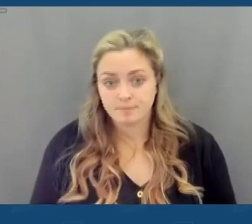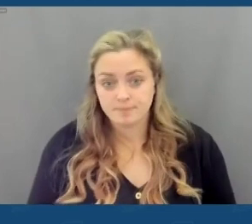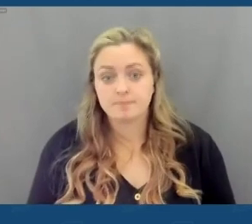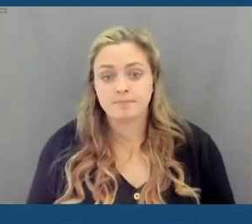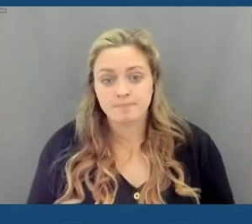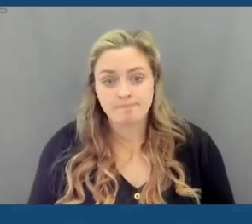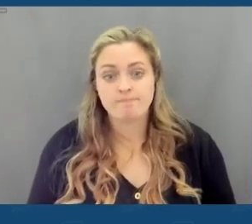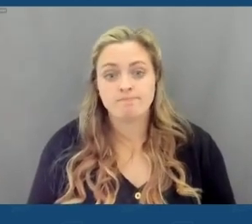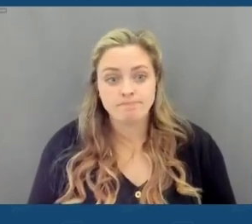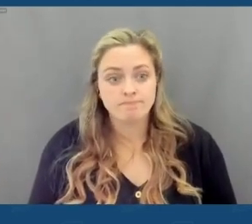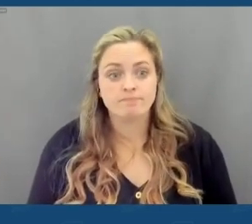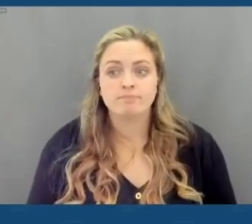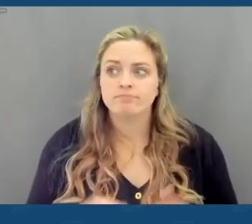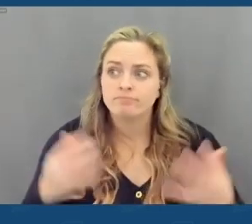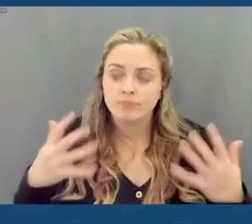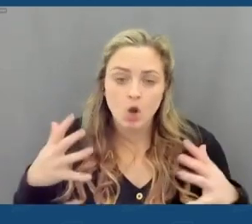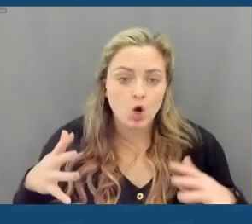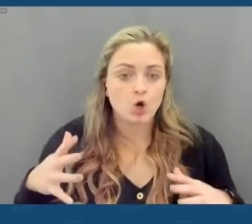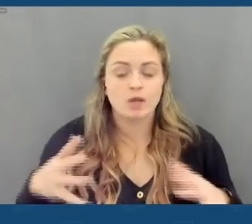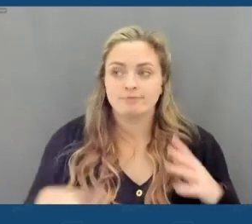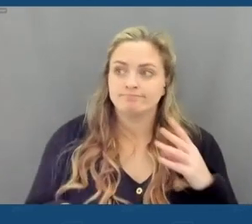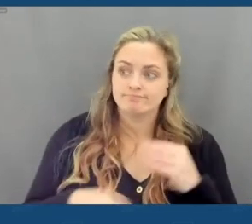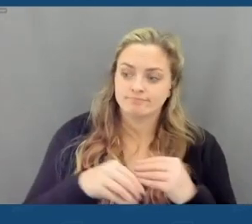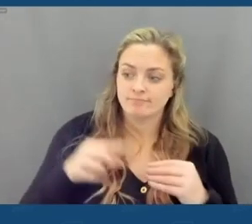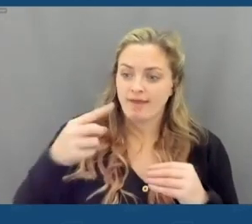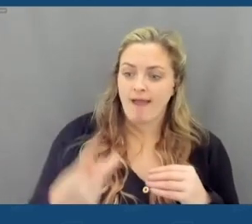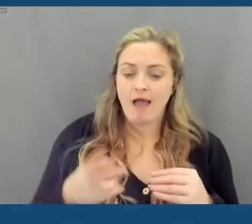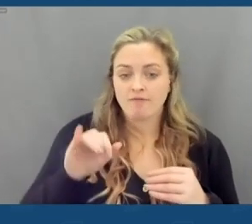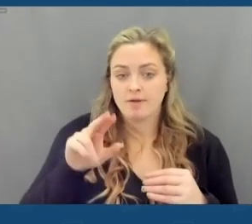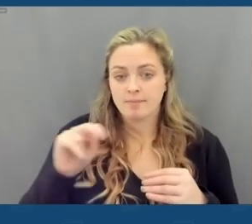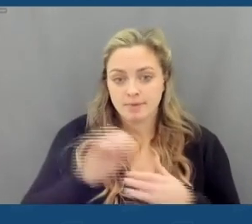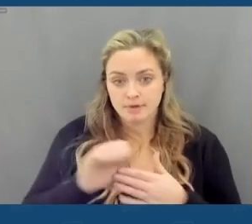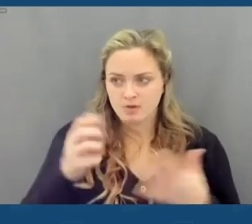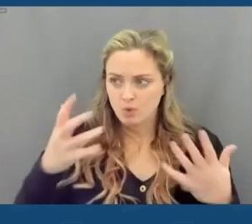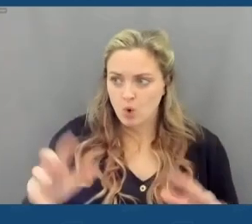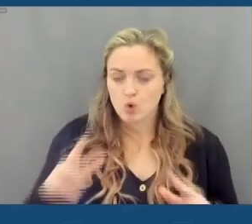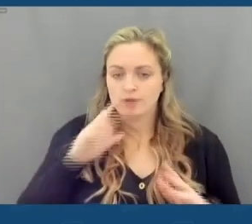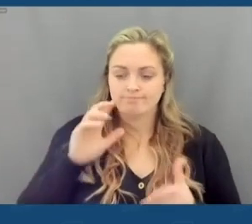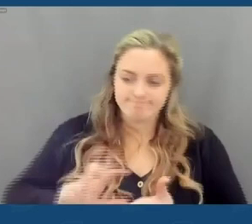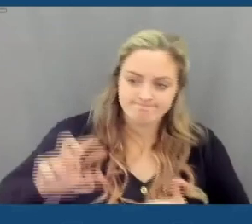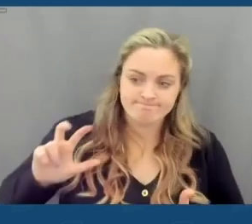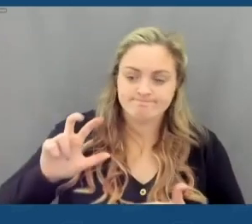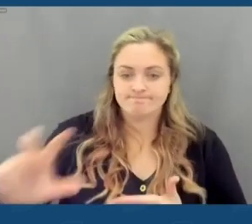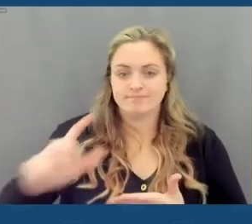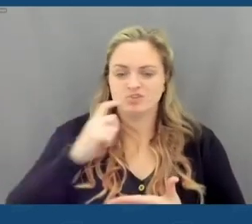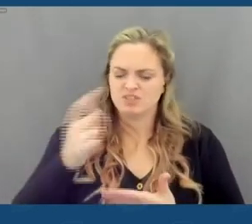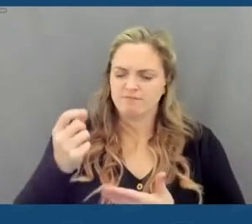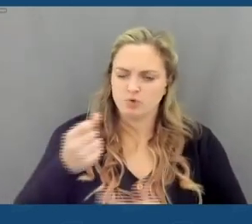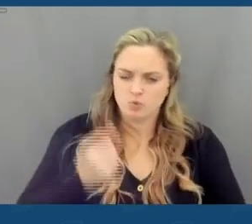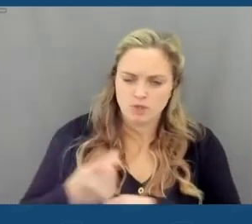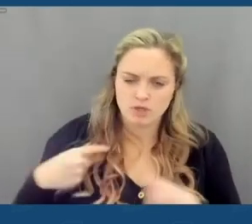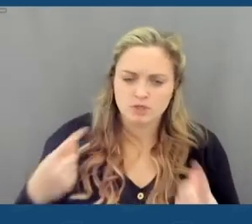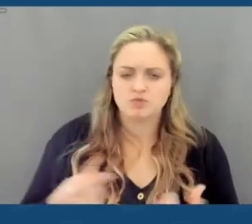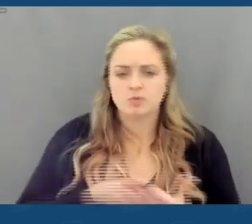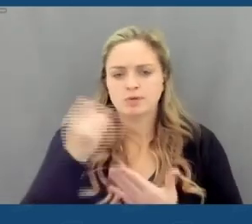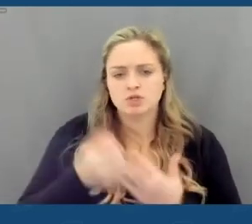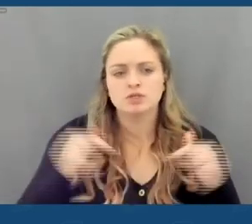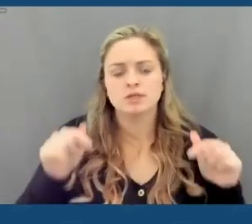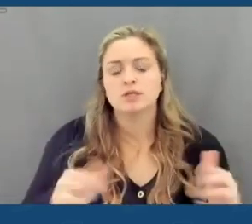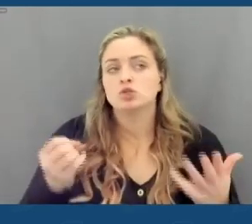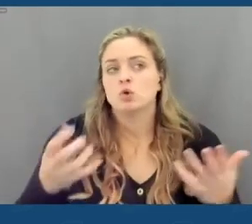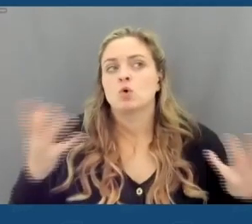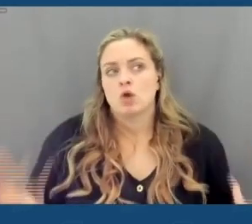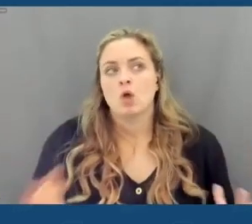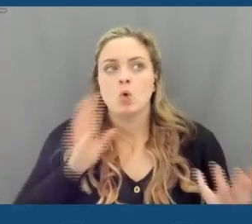million. And that's already on top of a $500 million we've already made as investments in the last couple of years for projects like these. And so we're going to